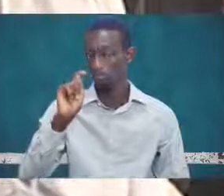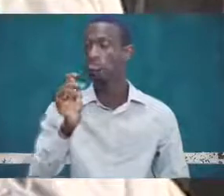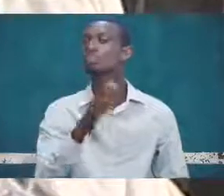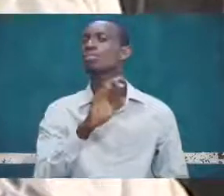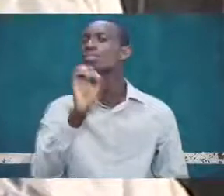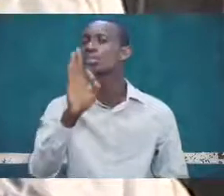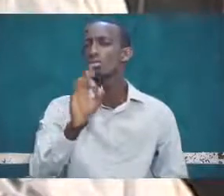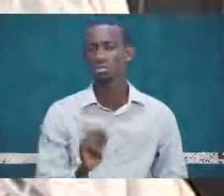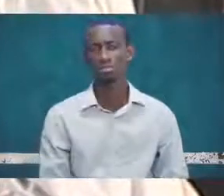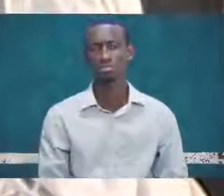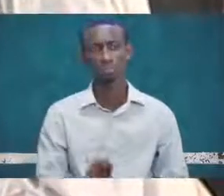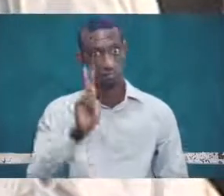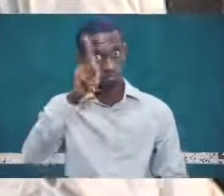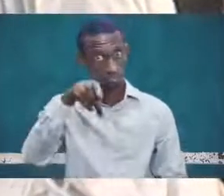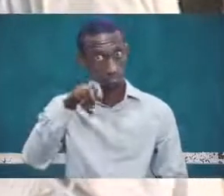proportionality